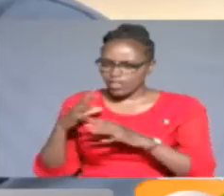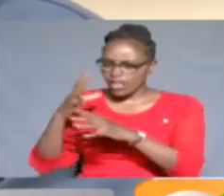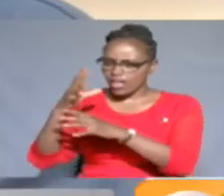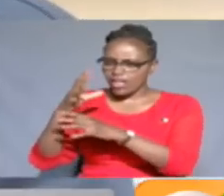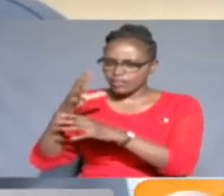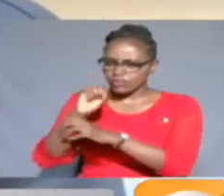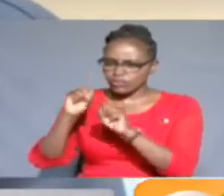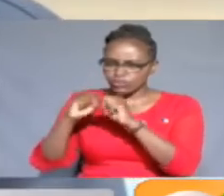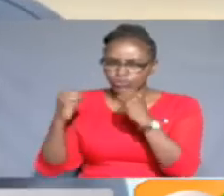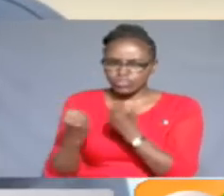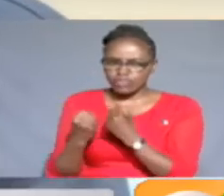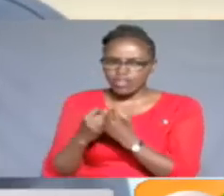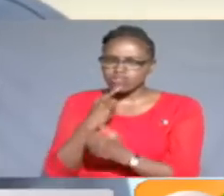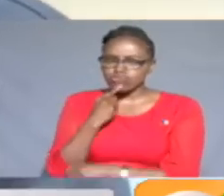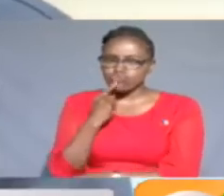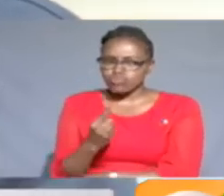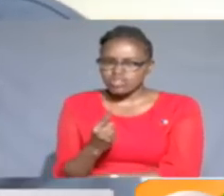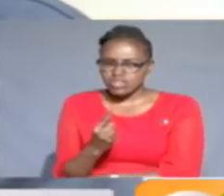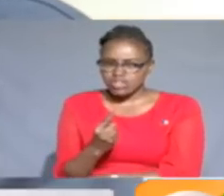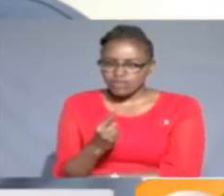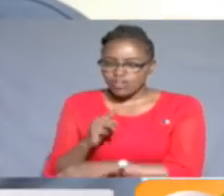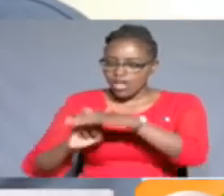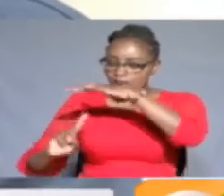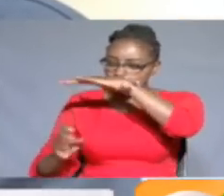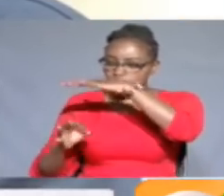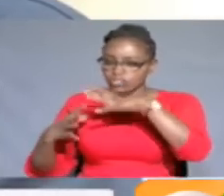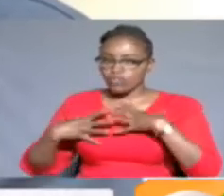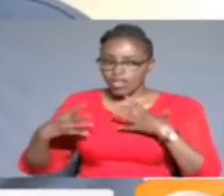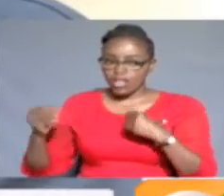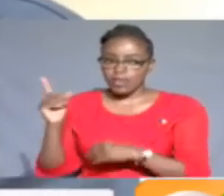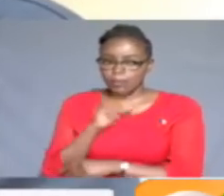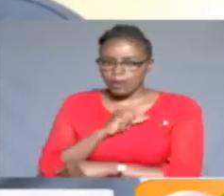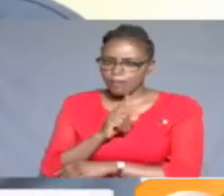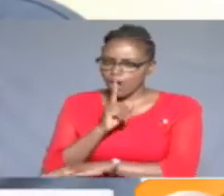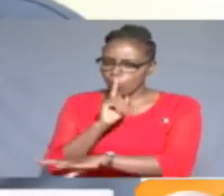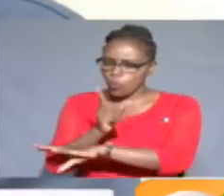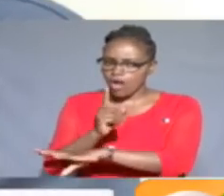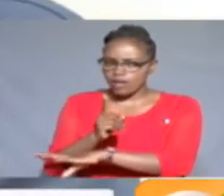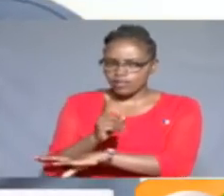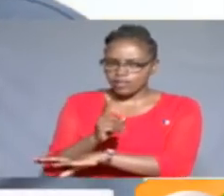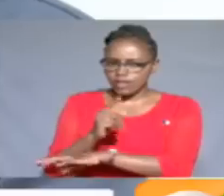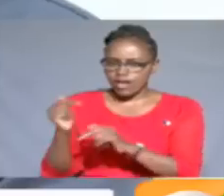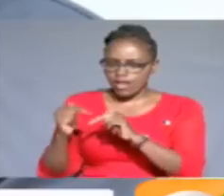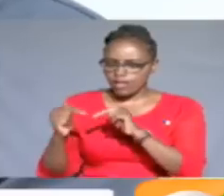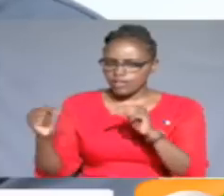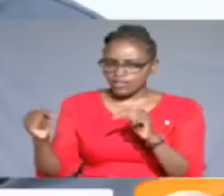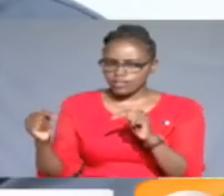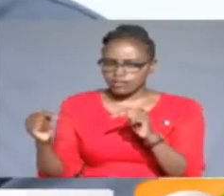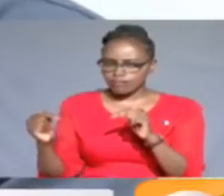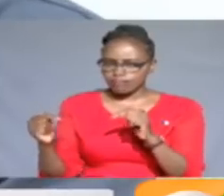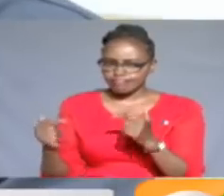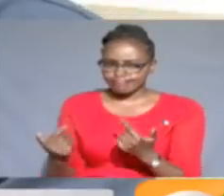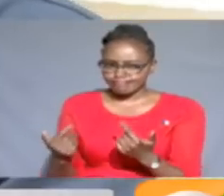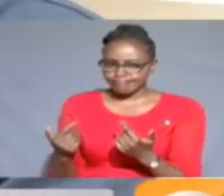a memo to Minister of Health at that time, cautioning against the lopsided